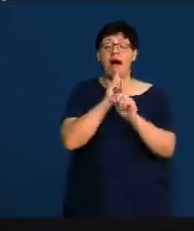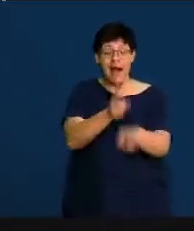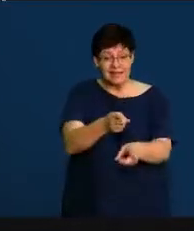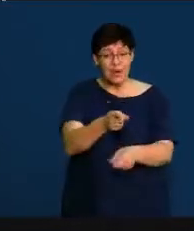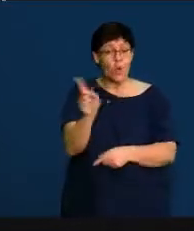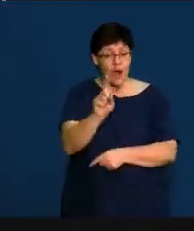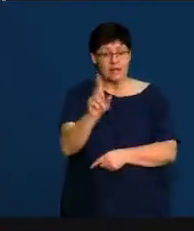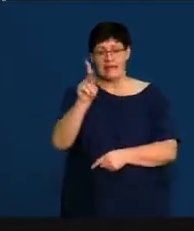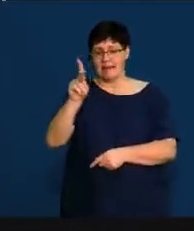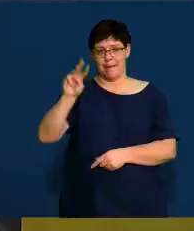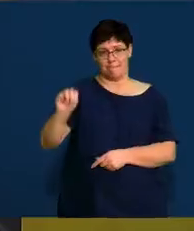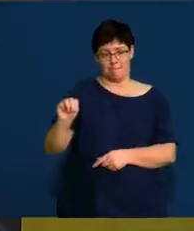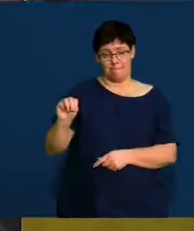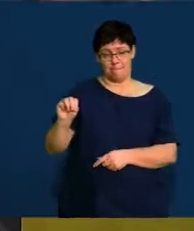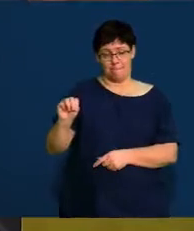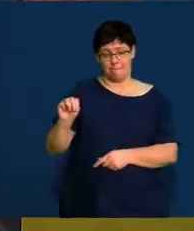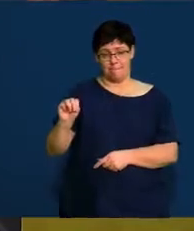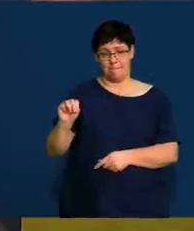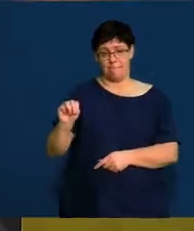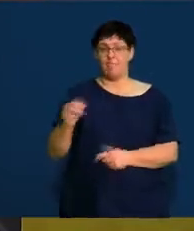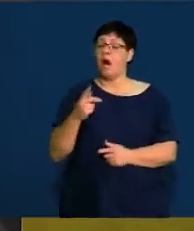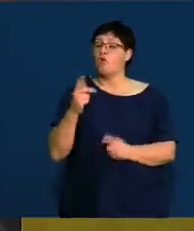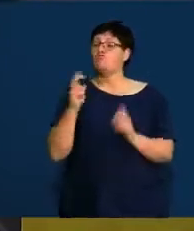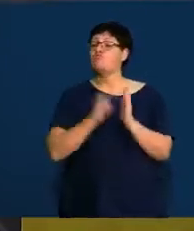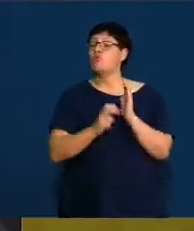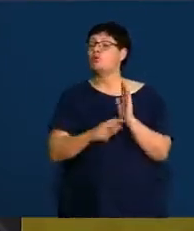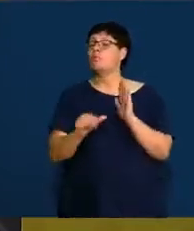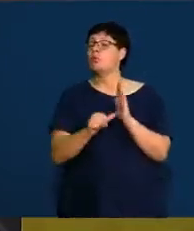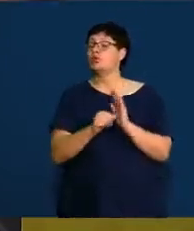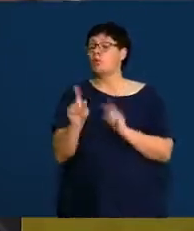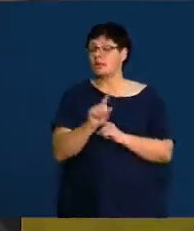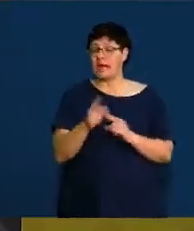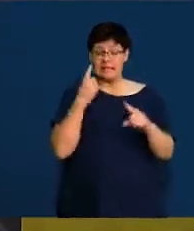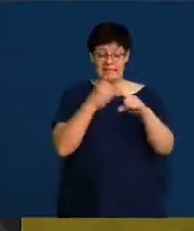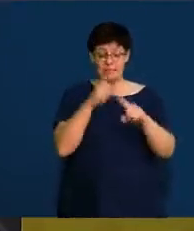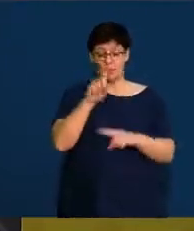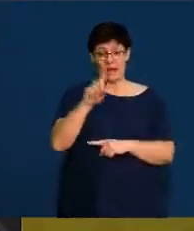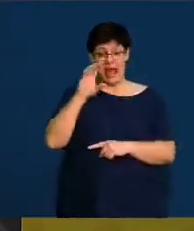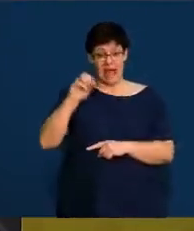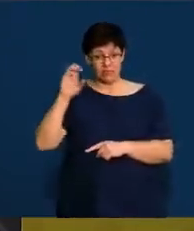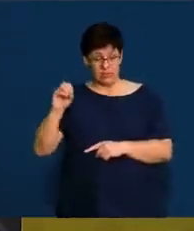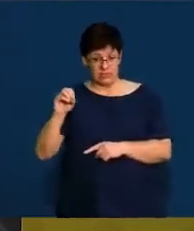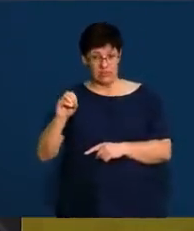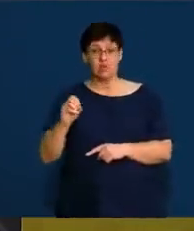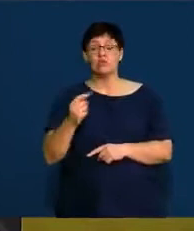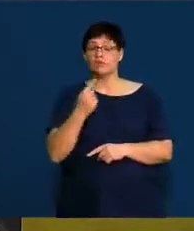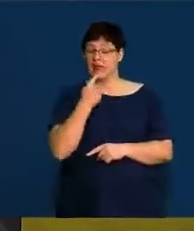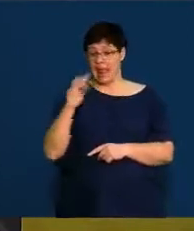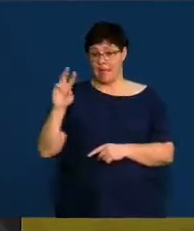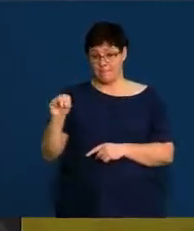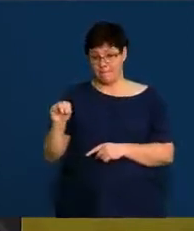be in kilometers. Golden rule, multiply by 100 to get your answer to